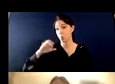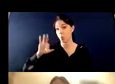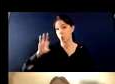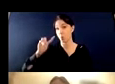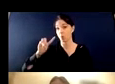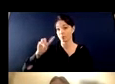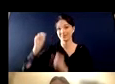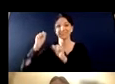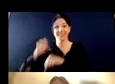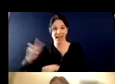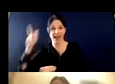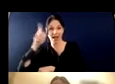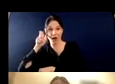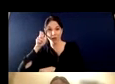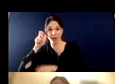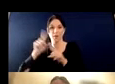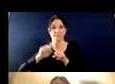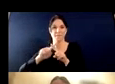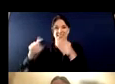are not audible.